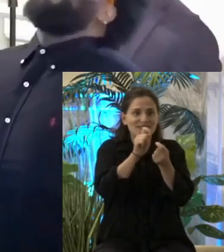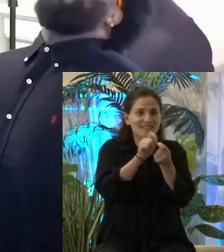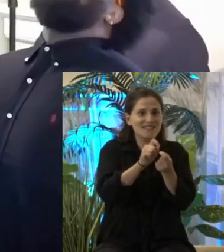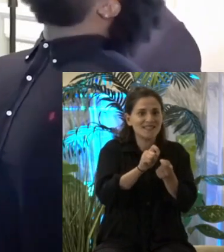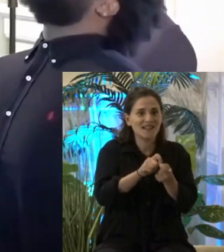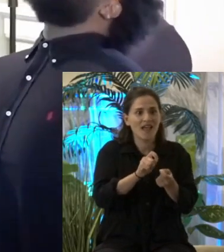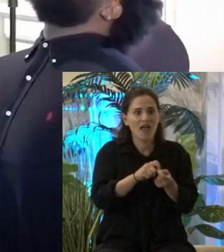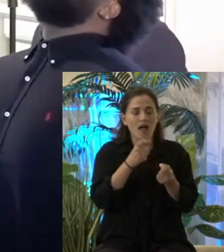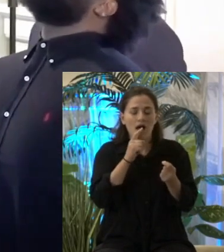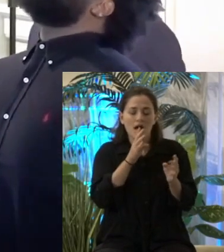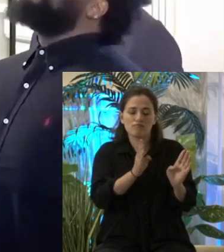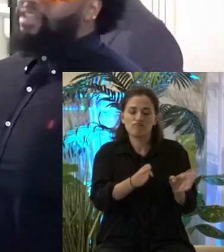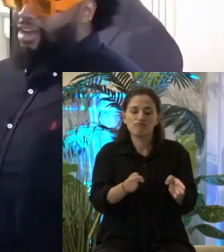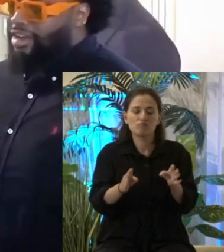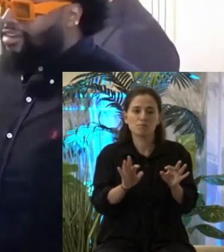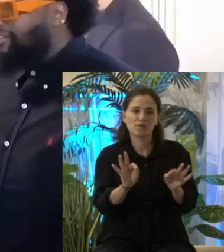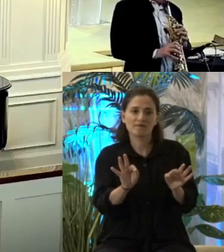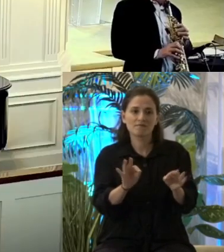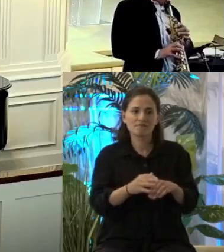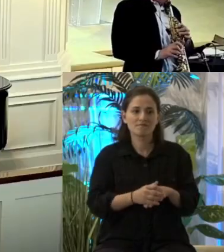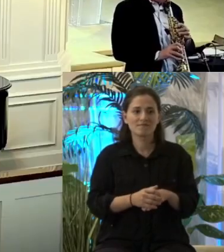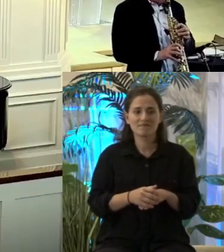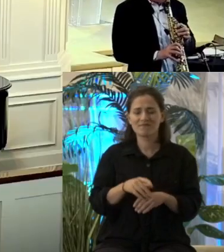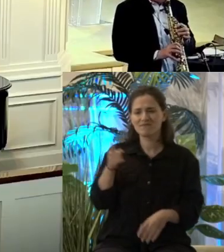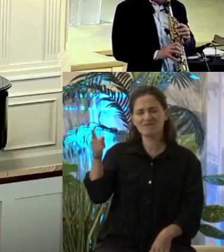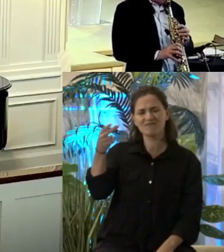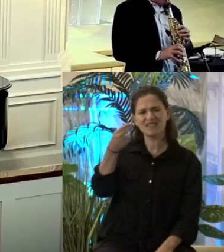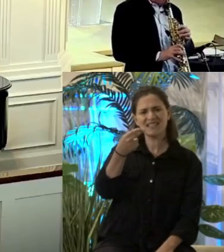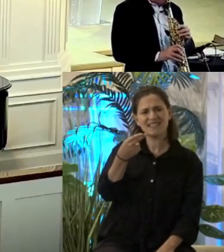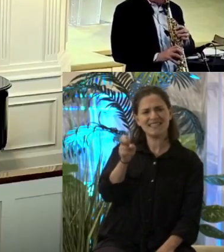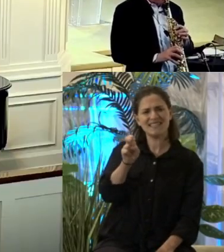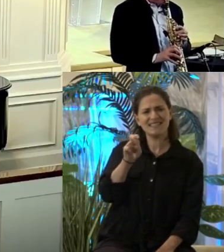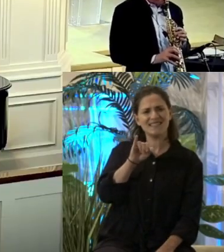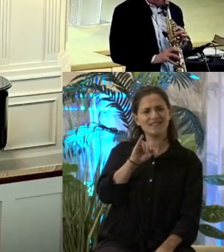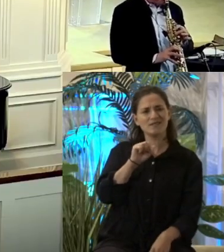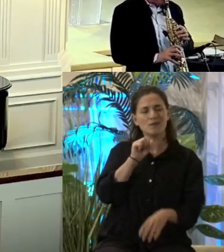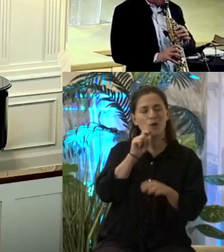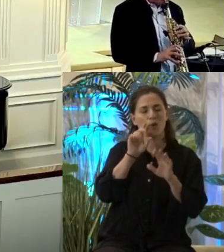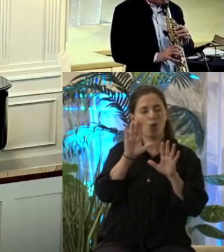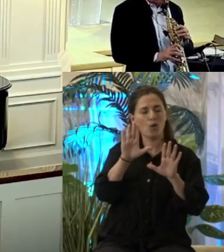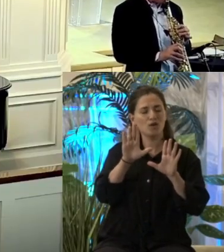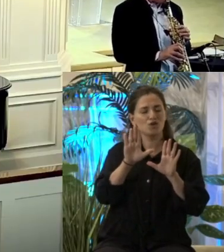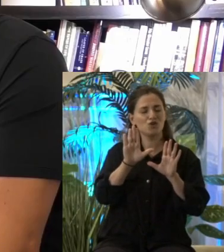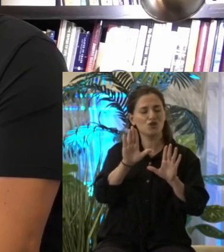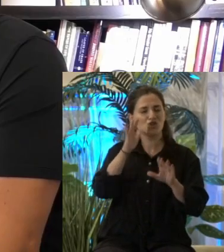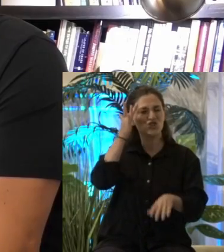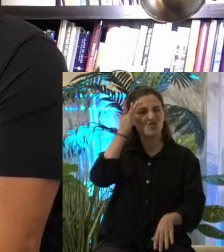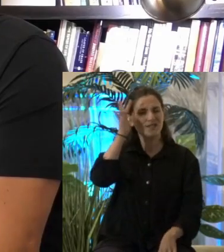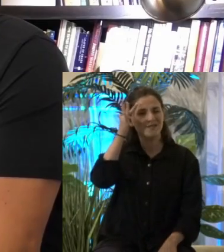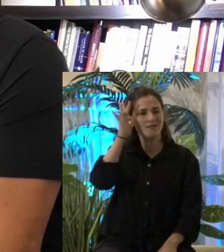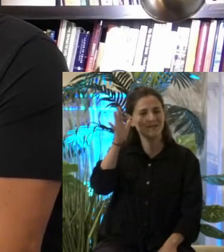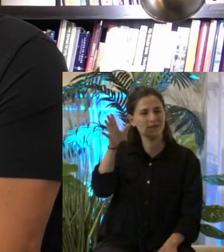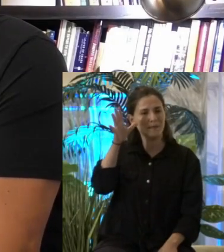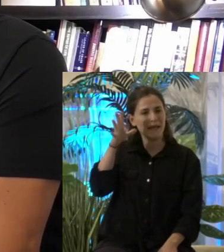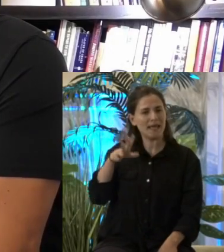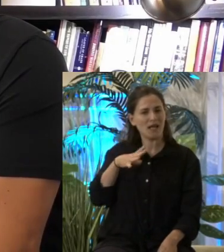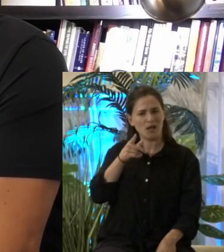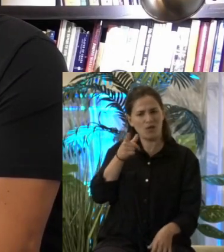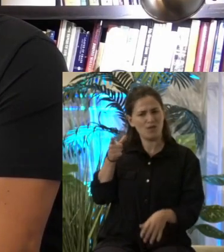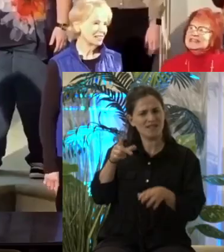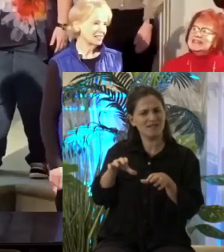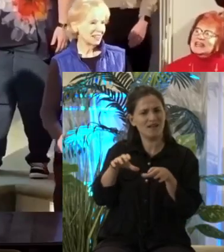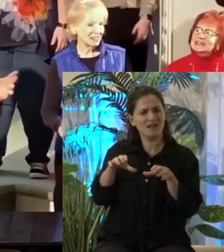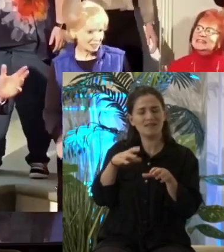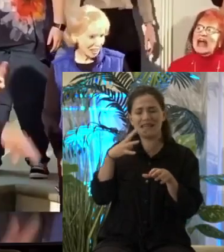music. He is a wonder and a genius at what he does, and he puts so much